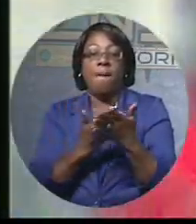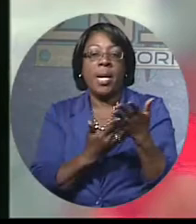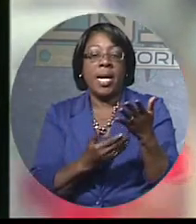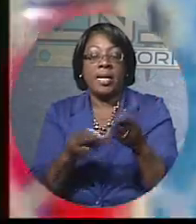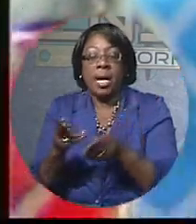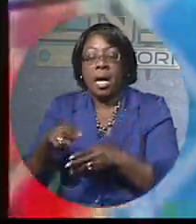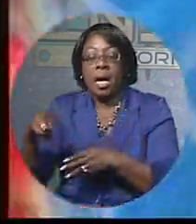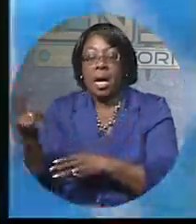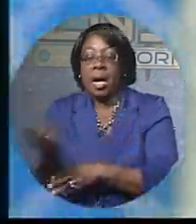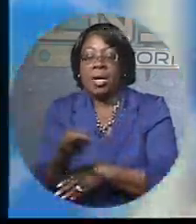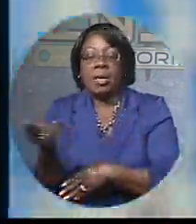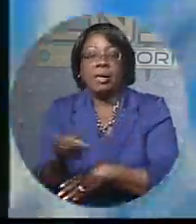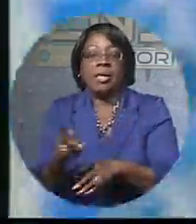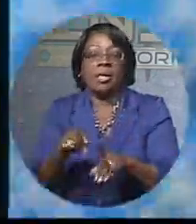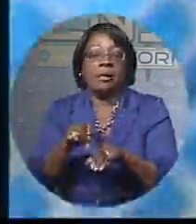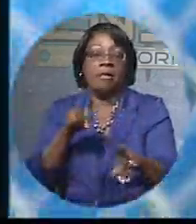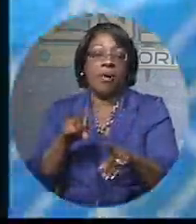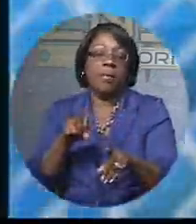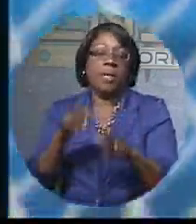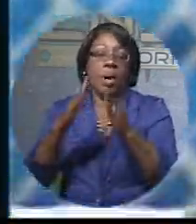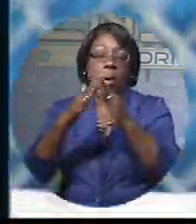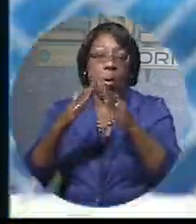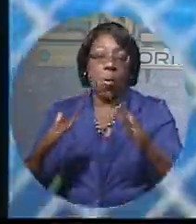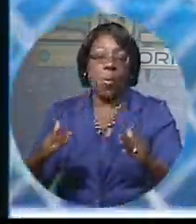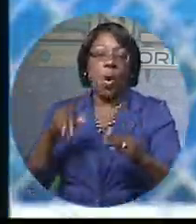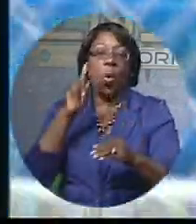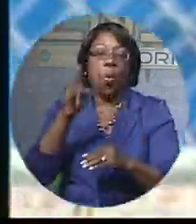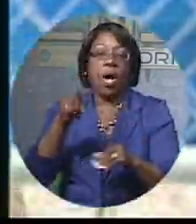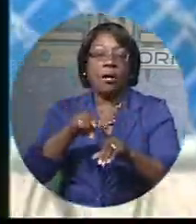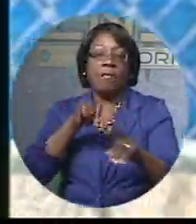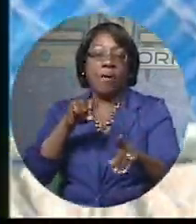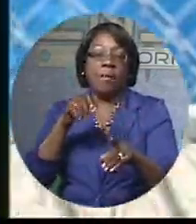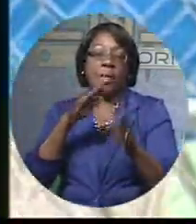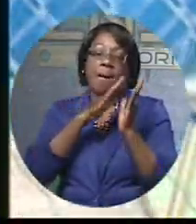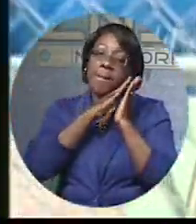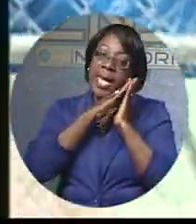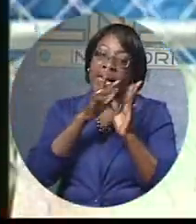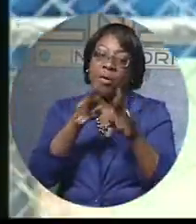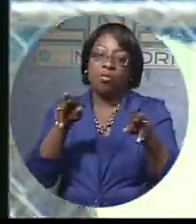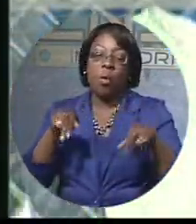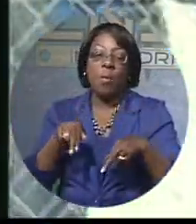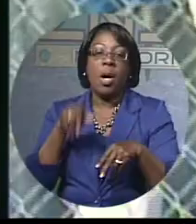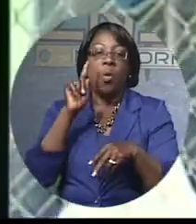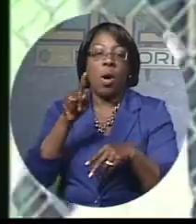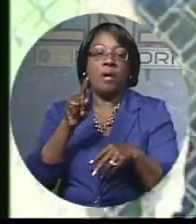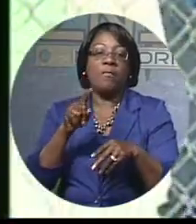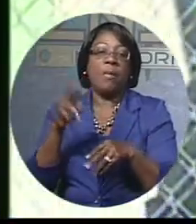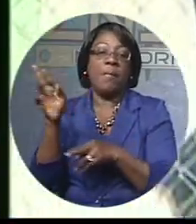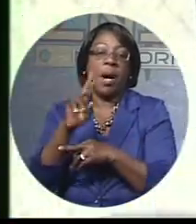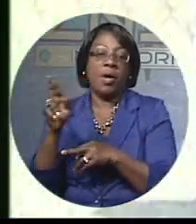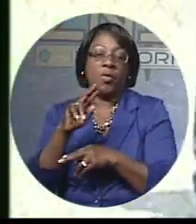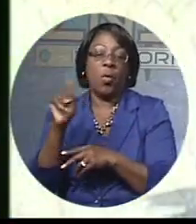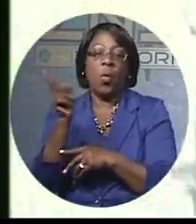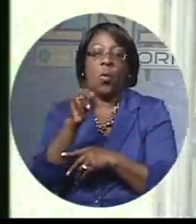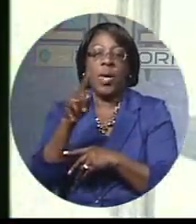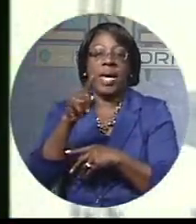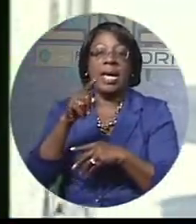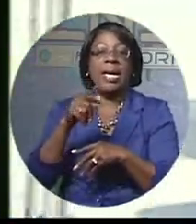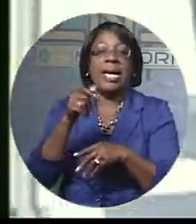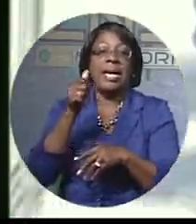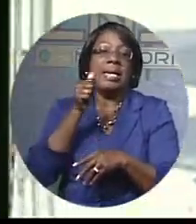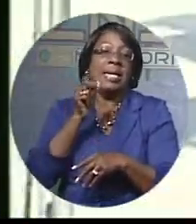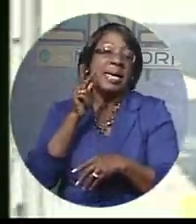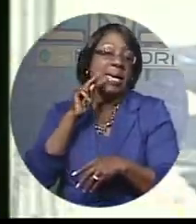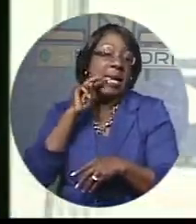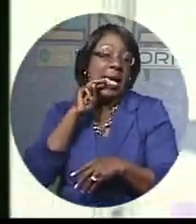cutlasses, one from a bedroom and the other from a bathroom, in the South Beach apartment where Nellie Mae Brown Cox's lifeless body was discovered back